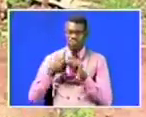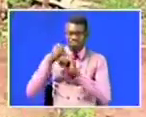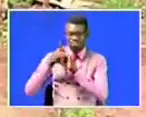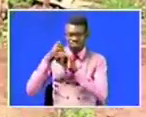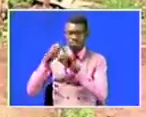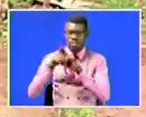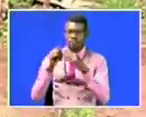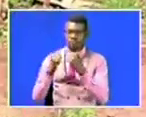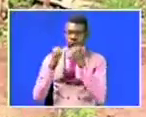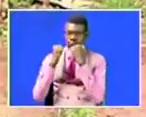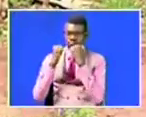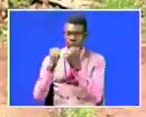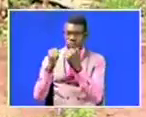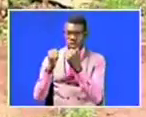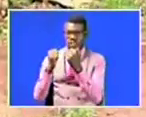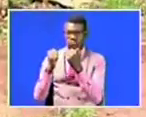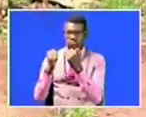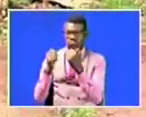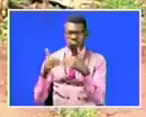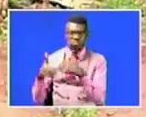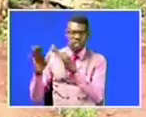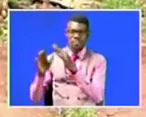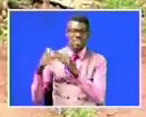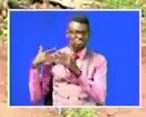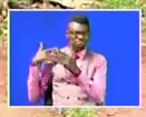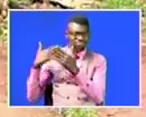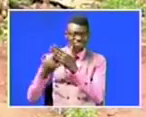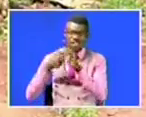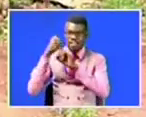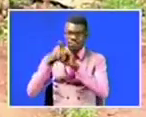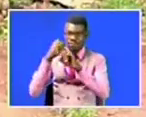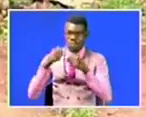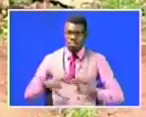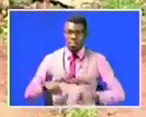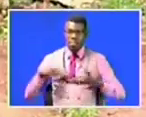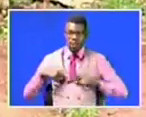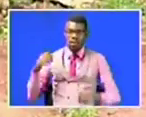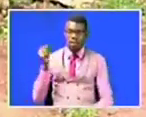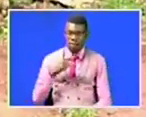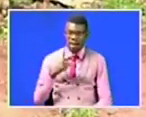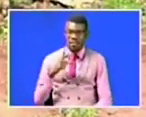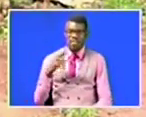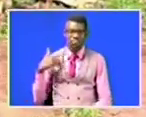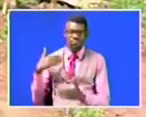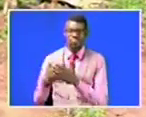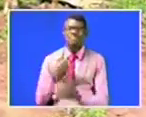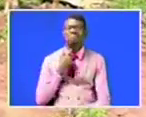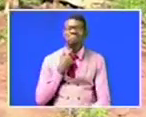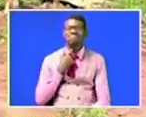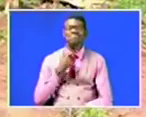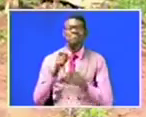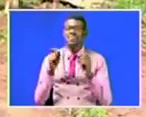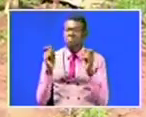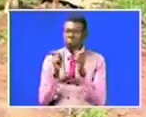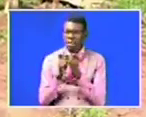the courage to let go. He has been fighting to survive for the last few months with severe pain in the throat and inability